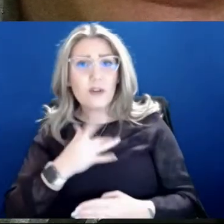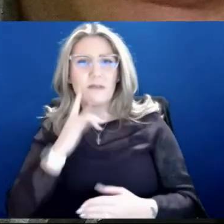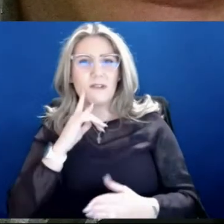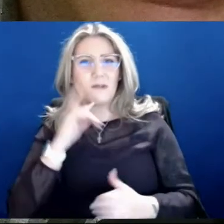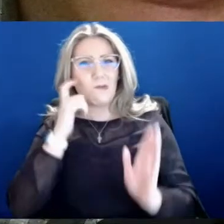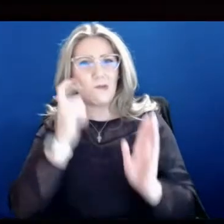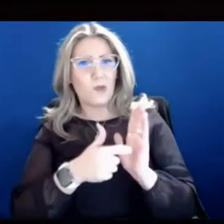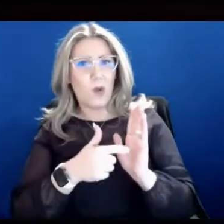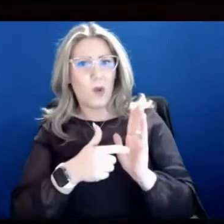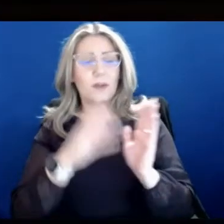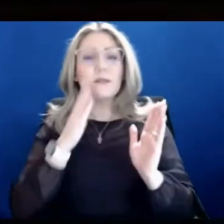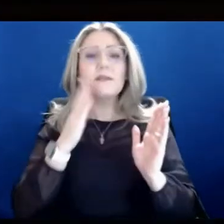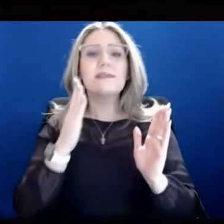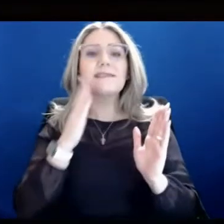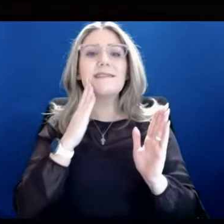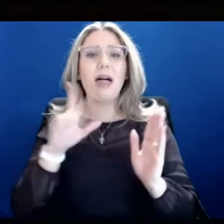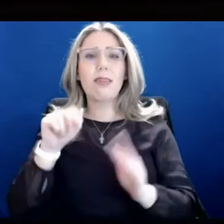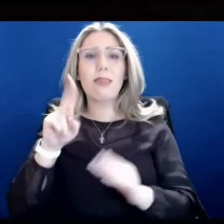left collarbone.